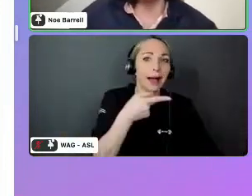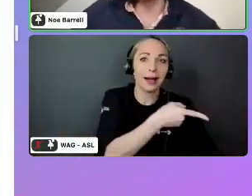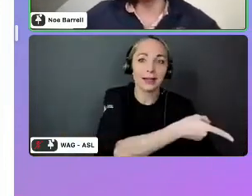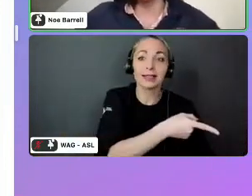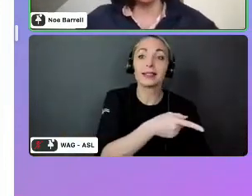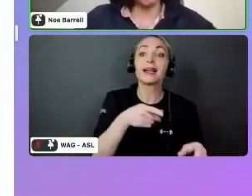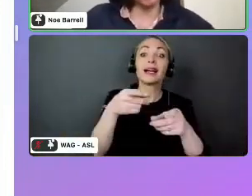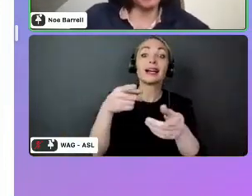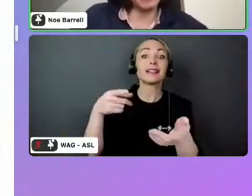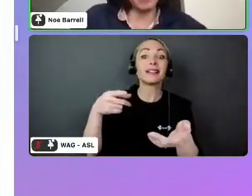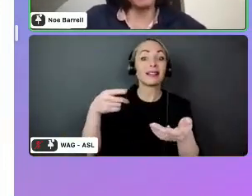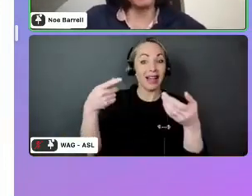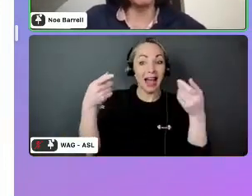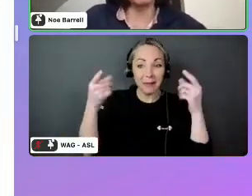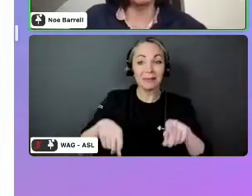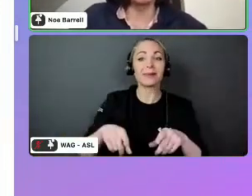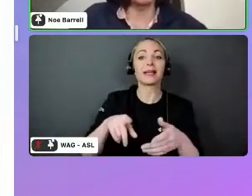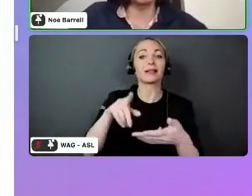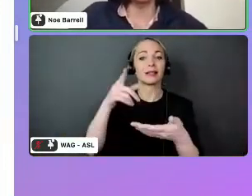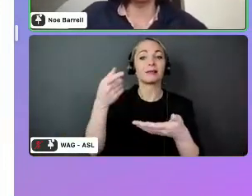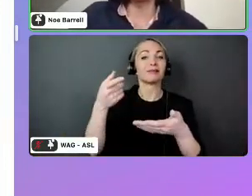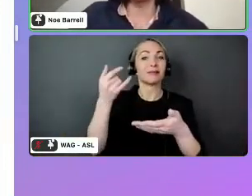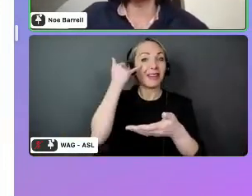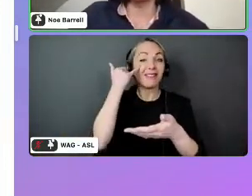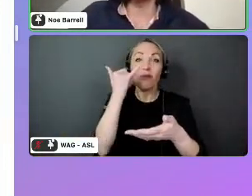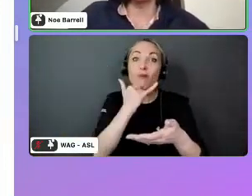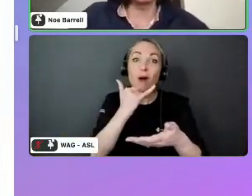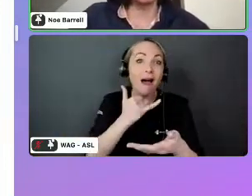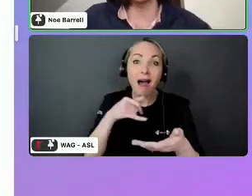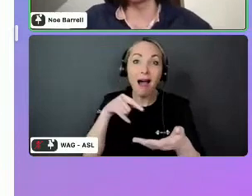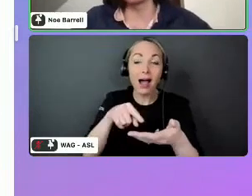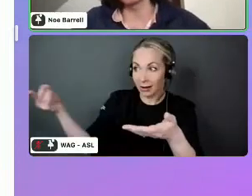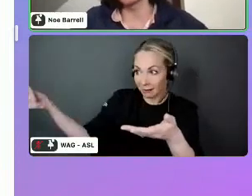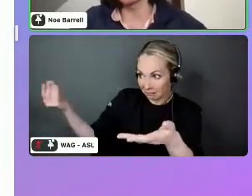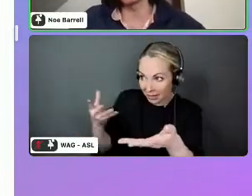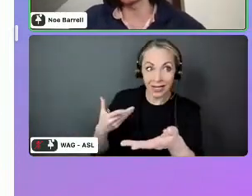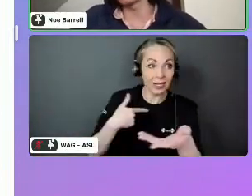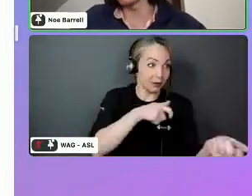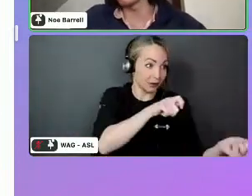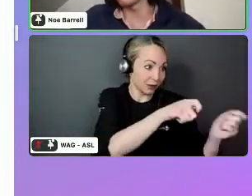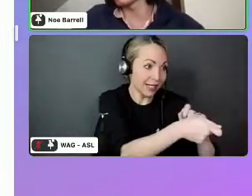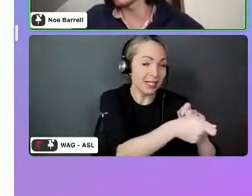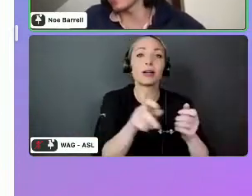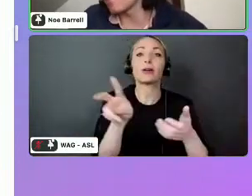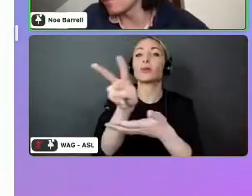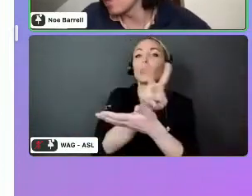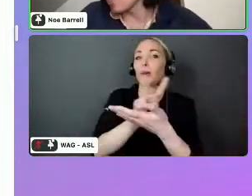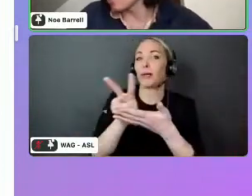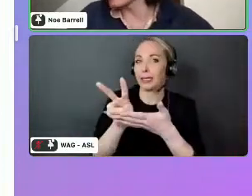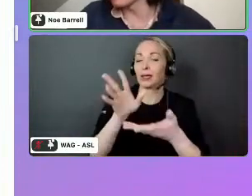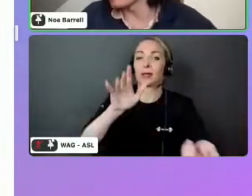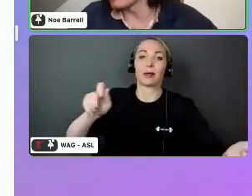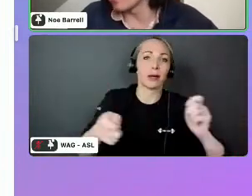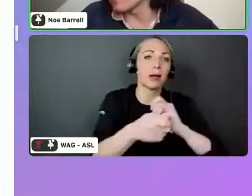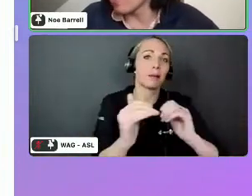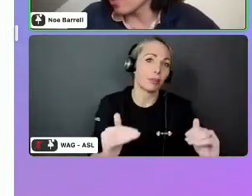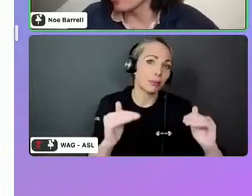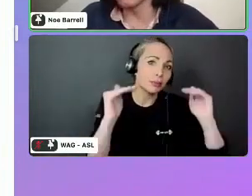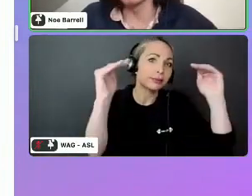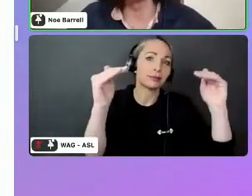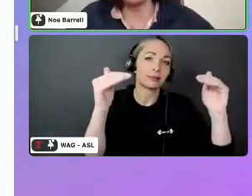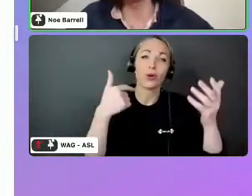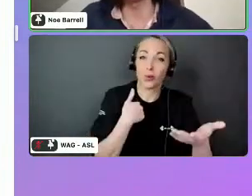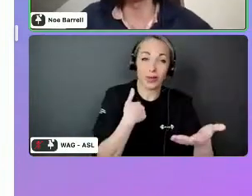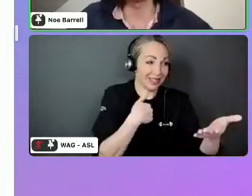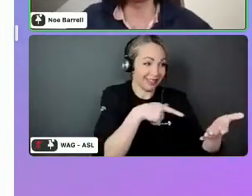weeks. And our computer vision algorithms are designed specifically to meet the concerns of user interface design. As I mentioned, there was very